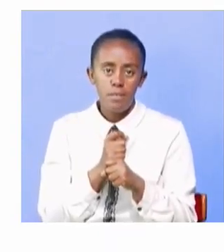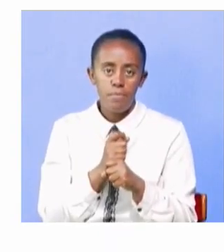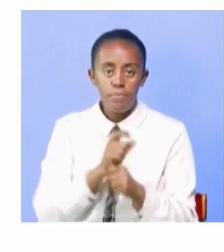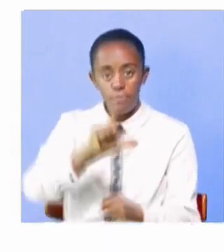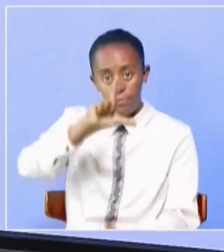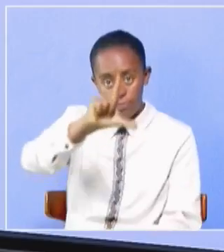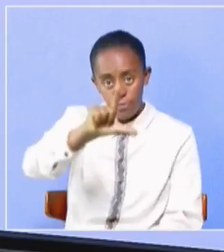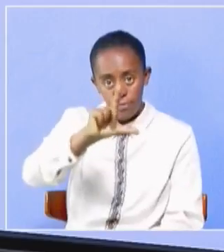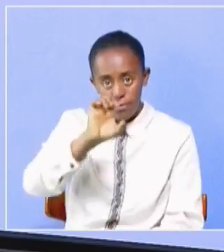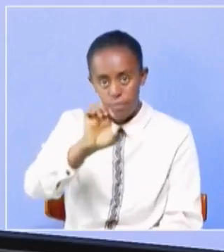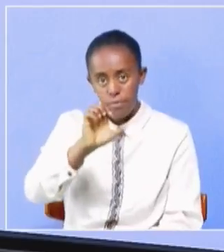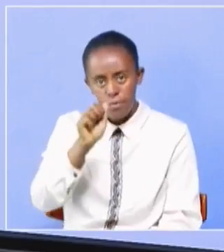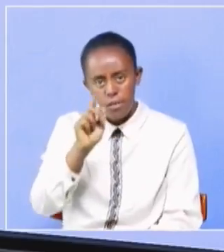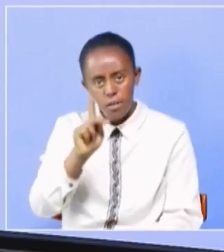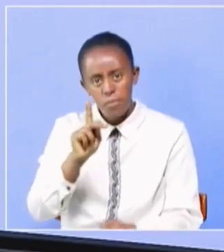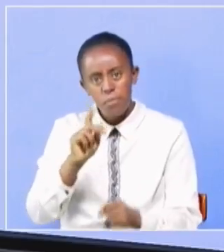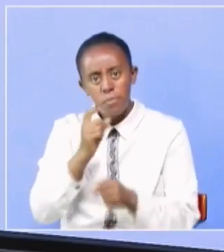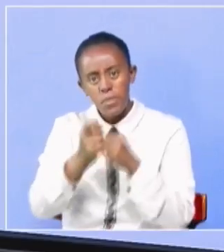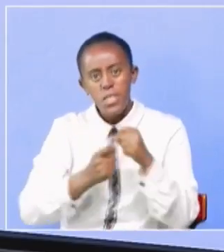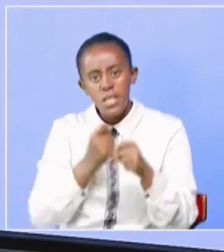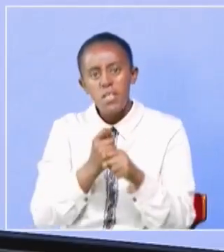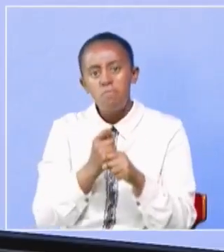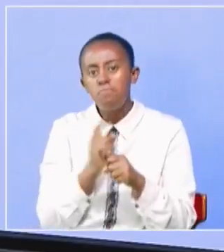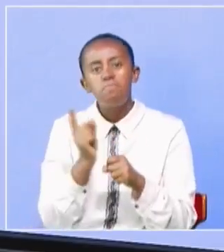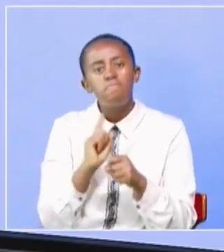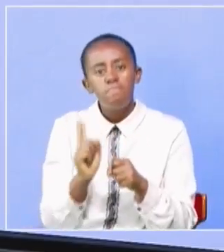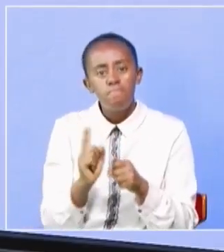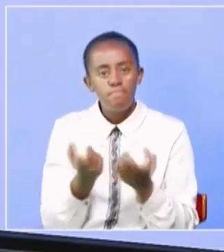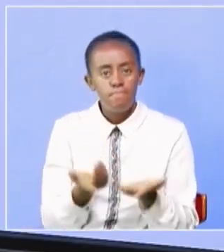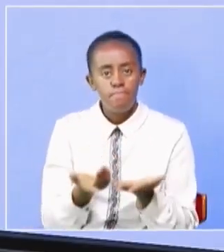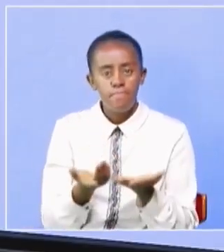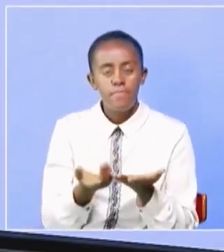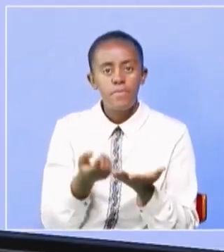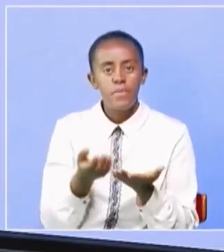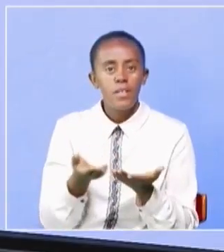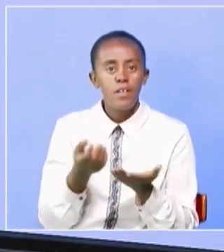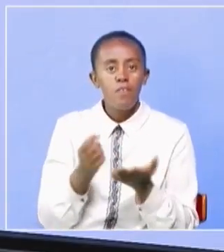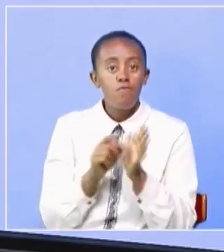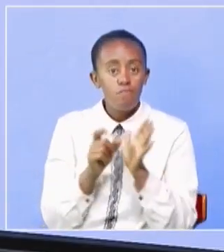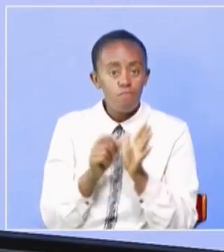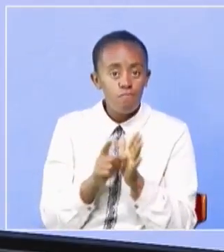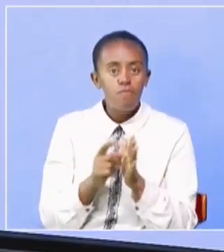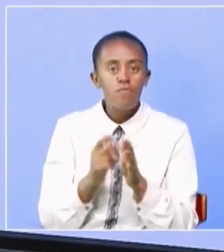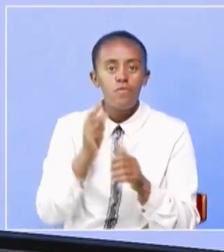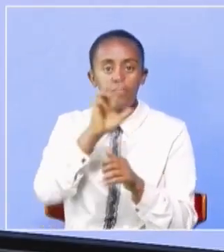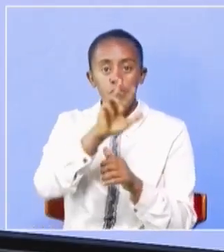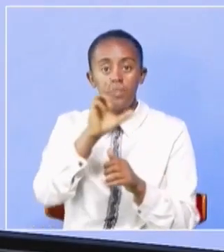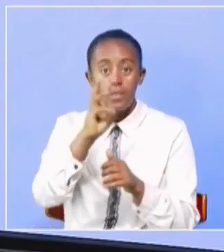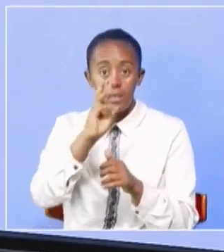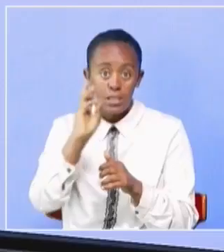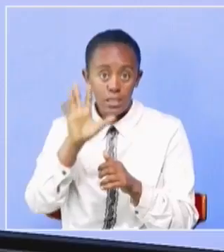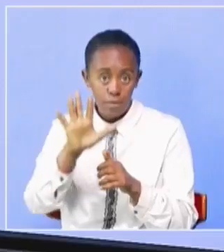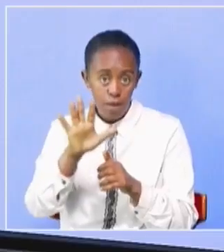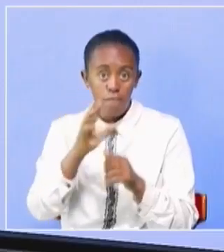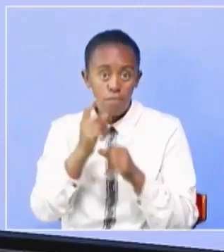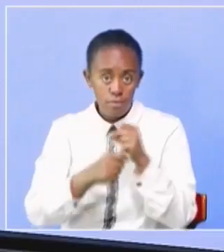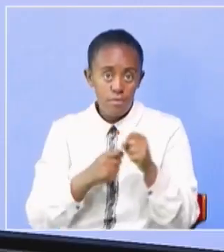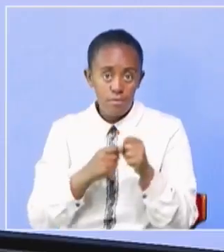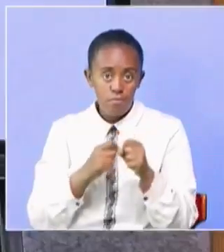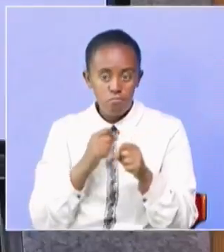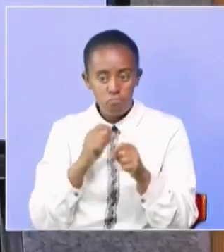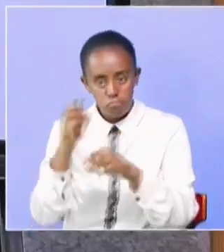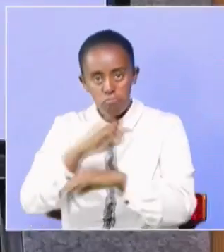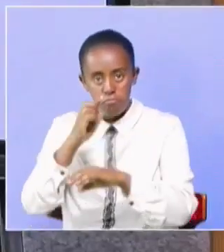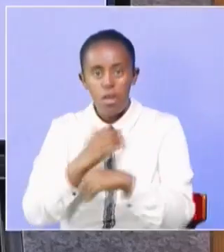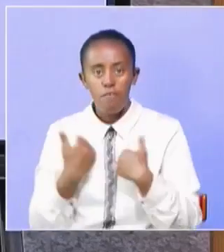Leap year. So what does it mean, leap year? We know that in a year we have 365 days, but